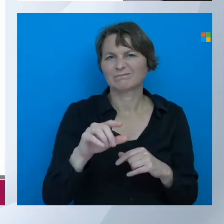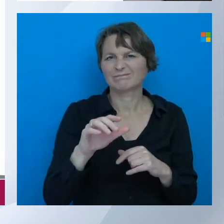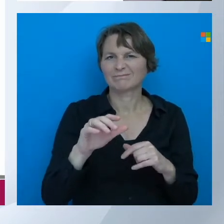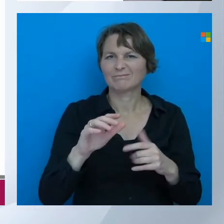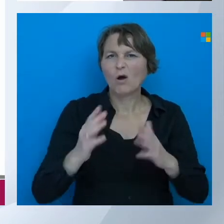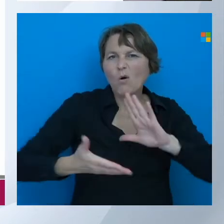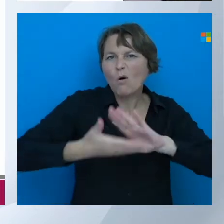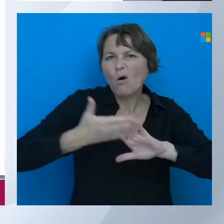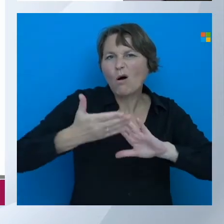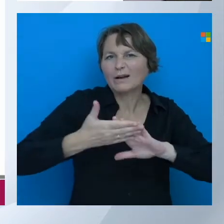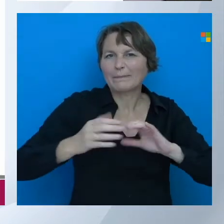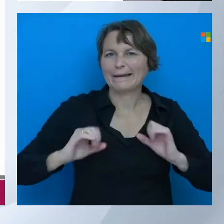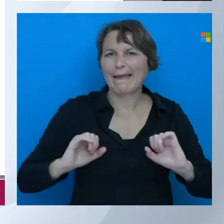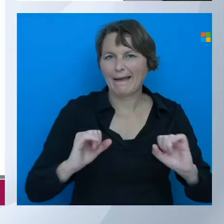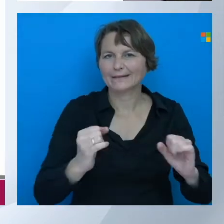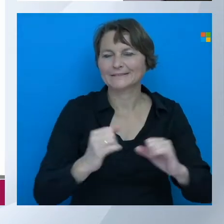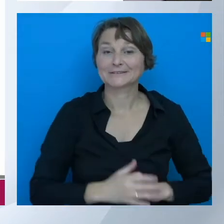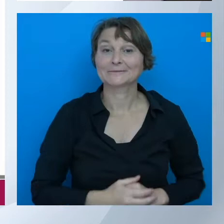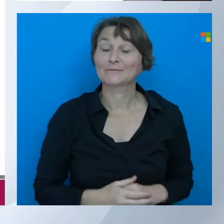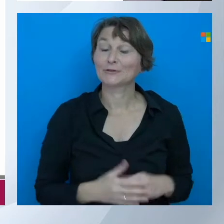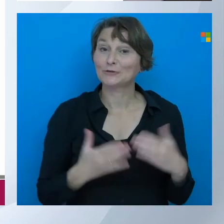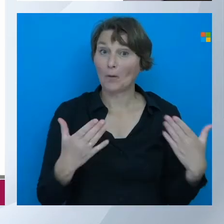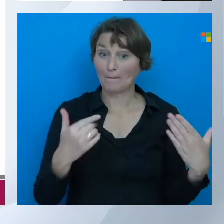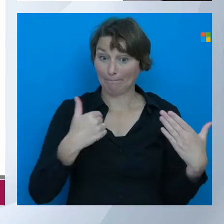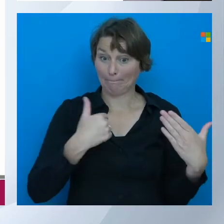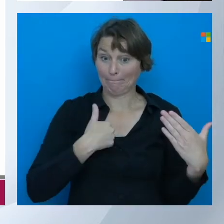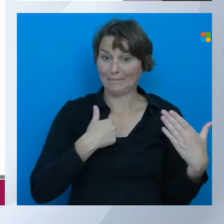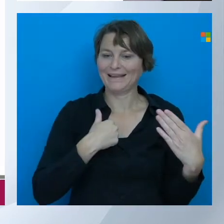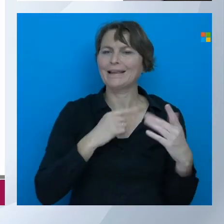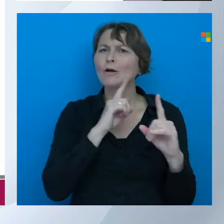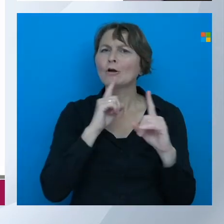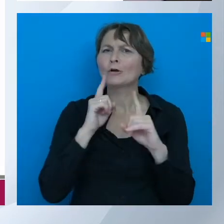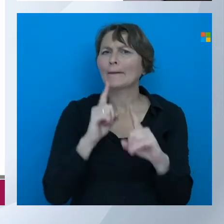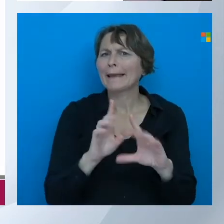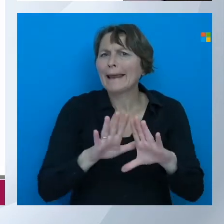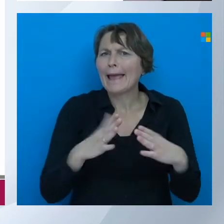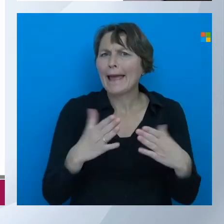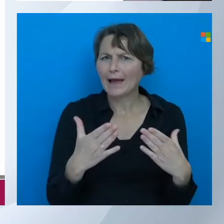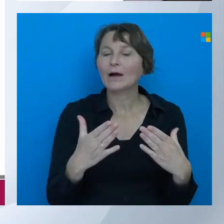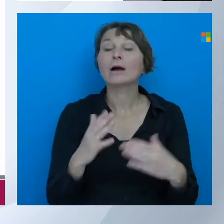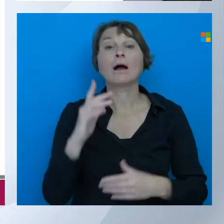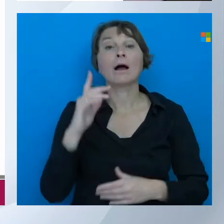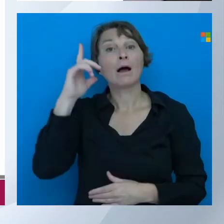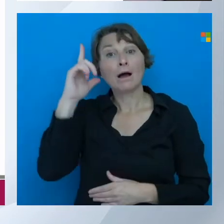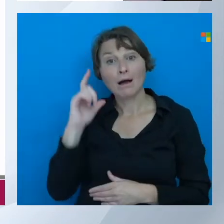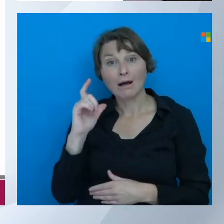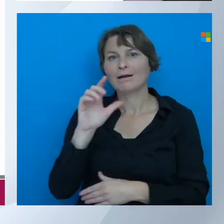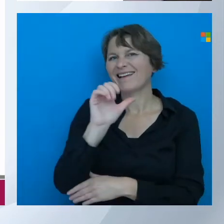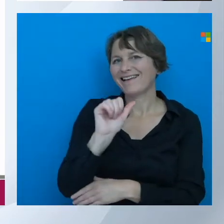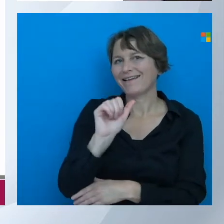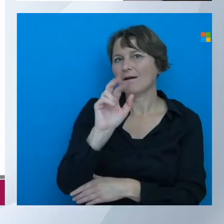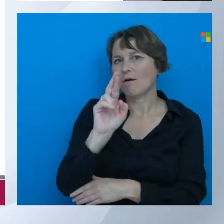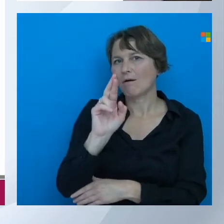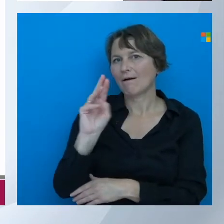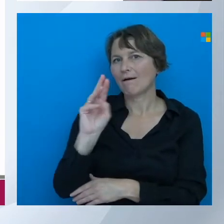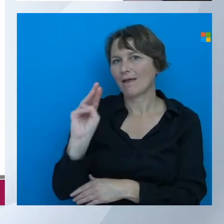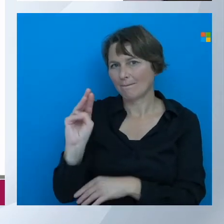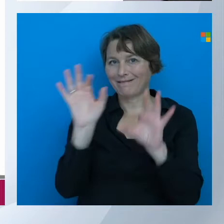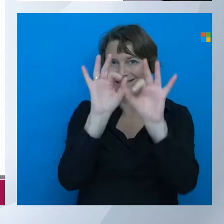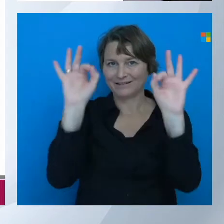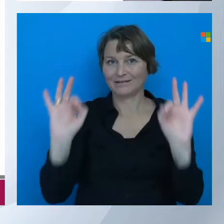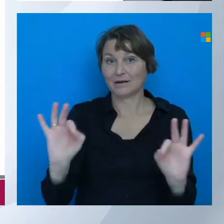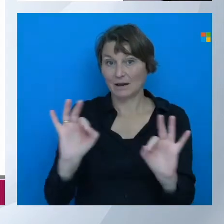case, I'm using the commandlet to start my ARM template deployment based on the ARM template that